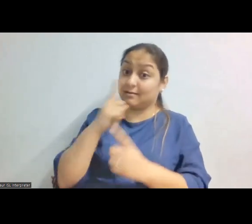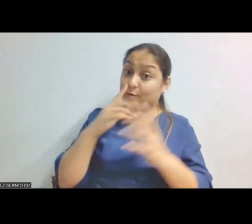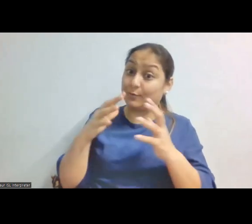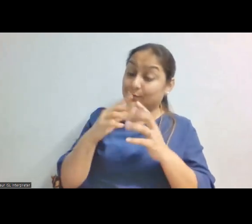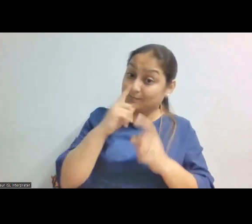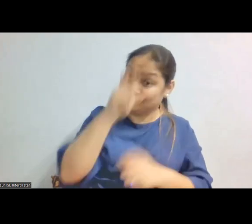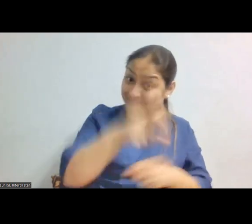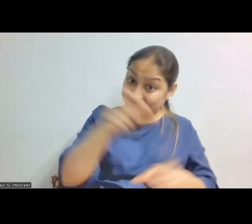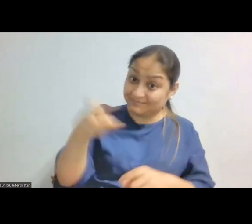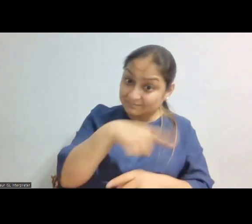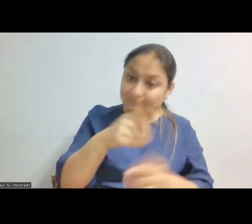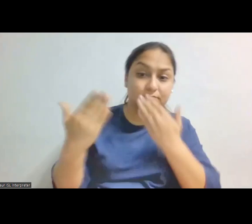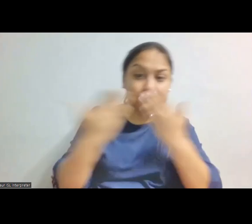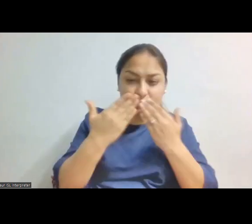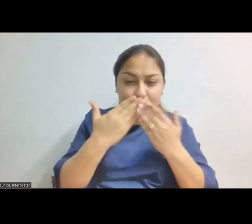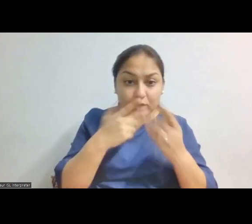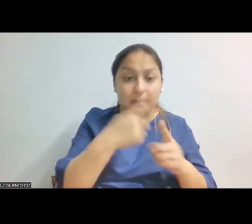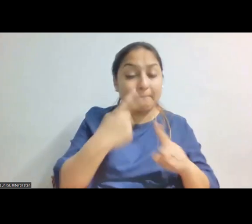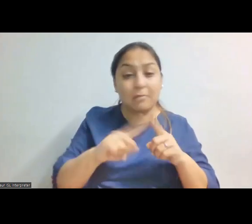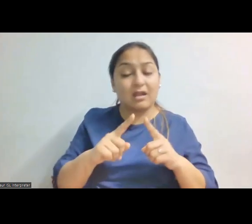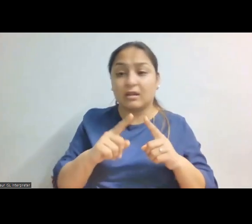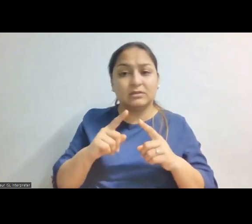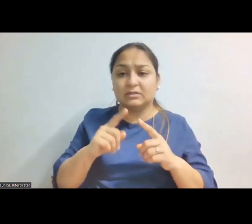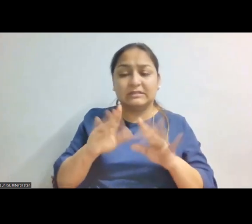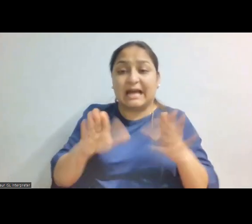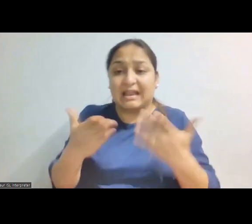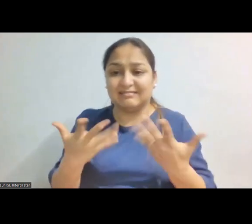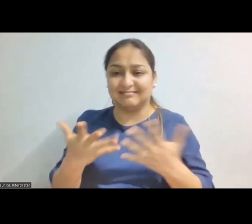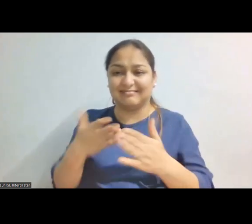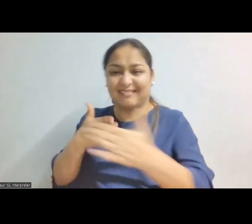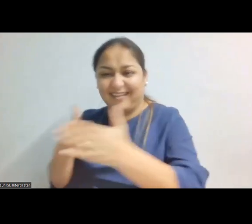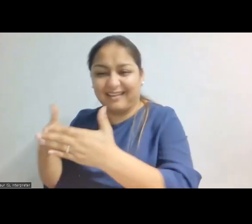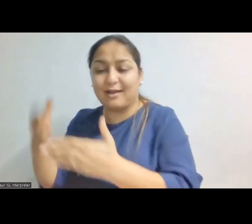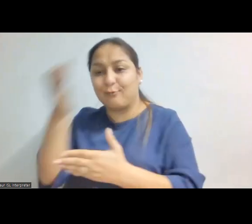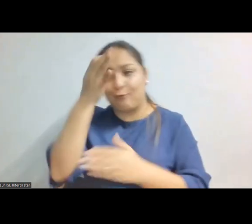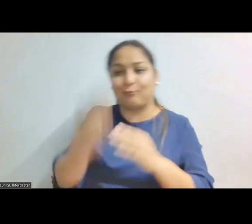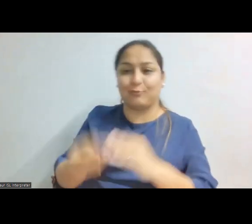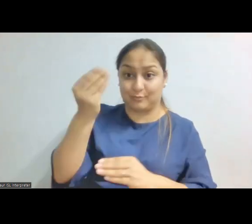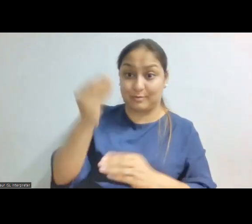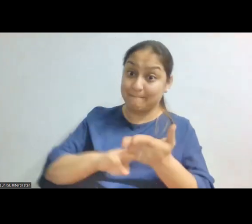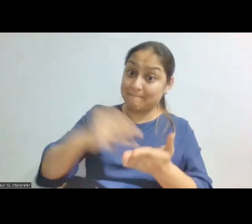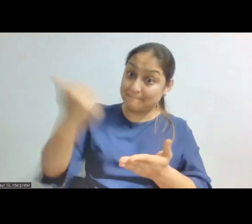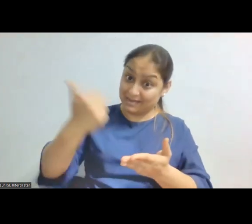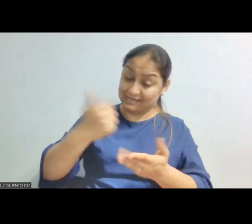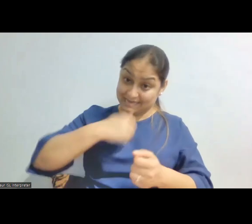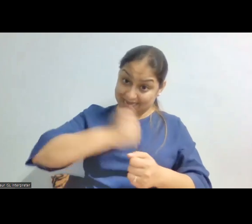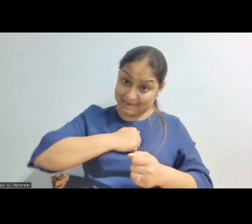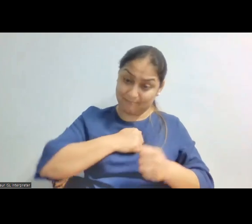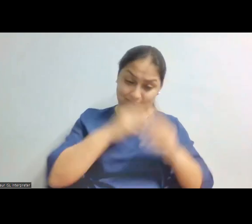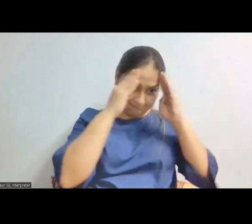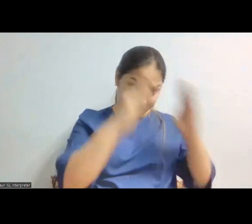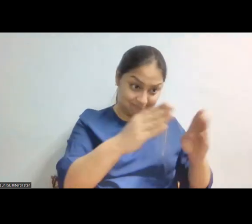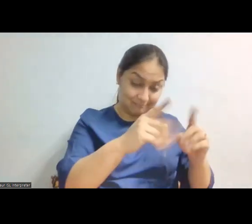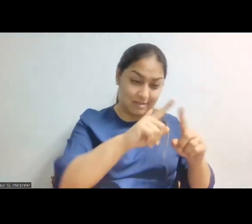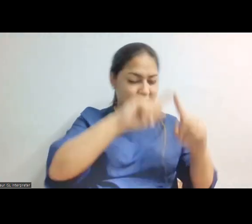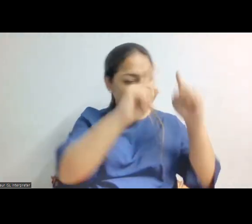to study STEM subject, but she is unable to have. And that is, I call from my ministry perspective, lost women